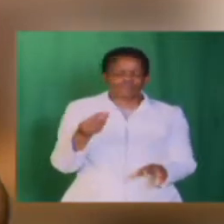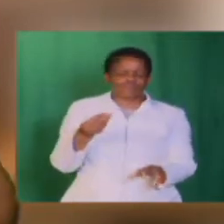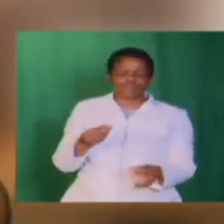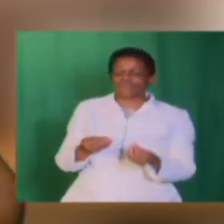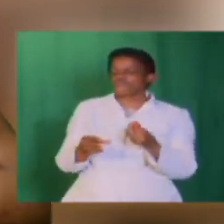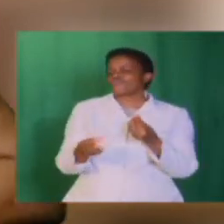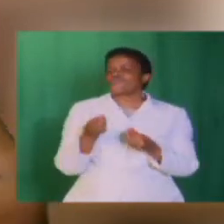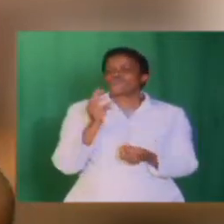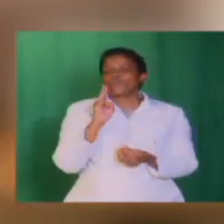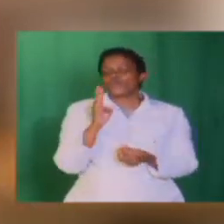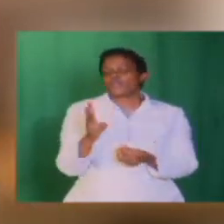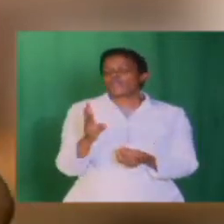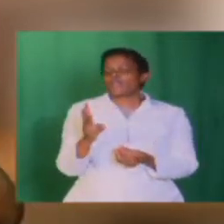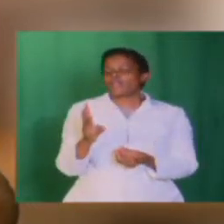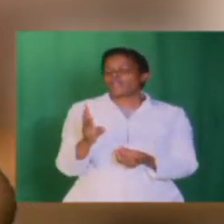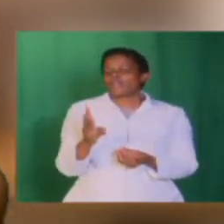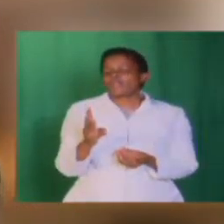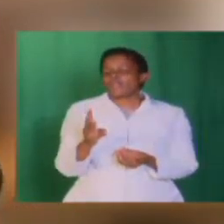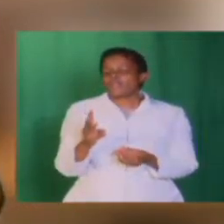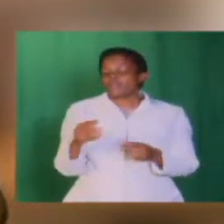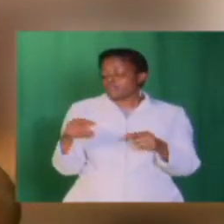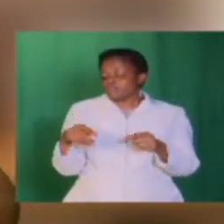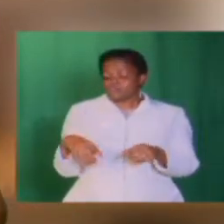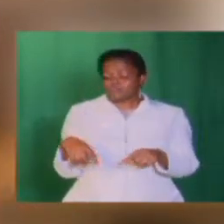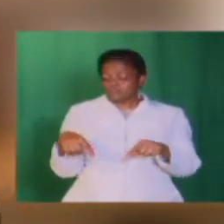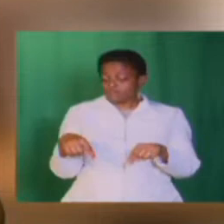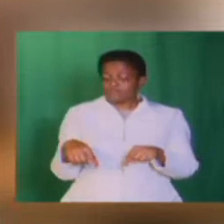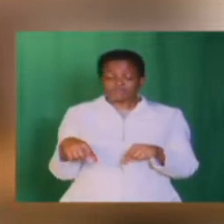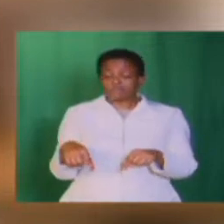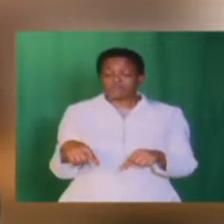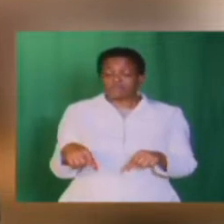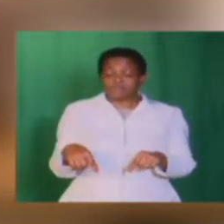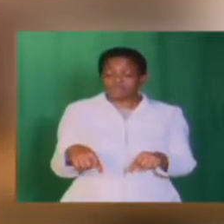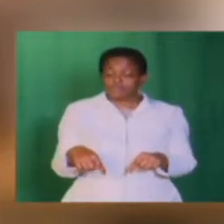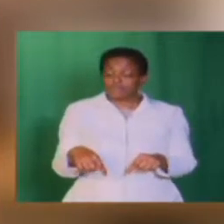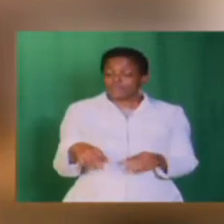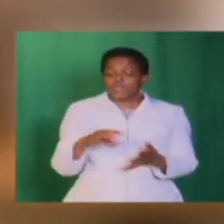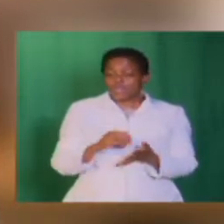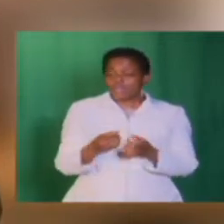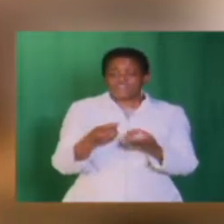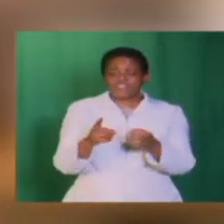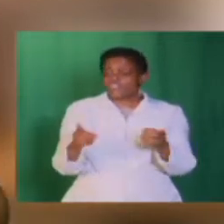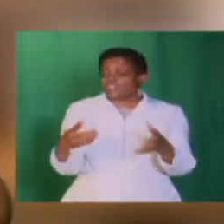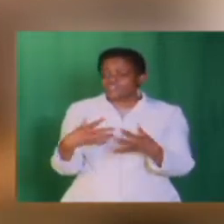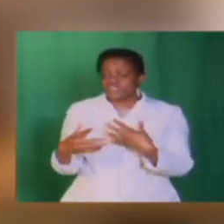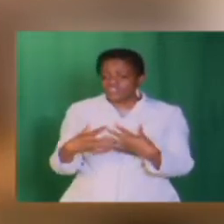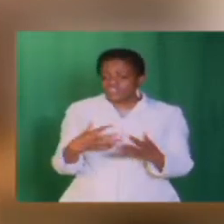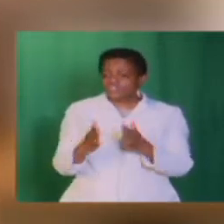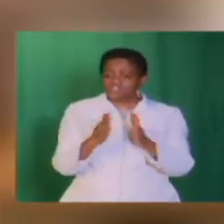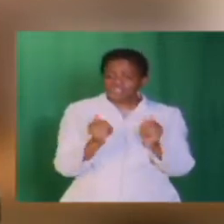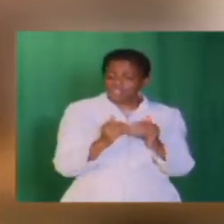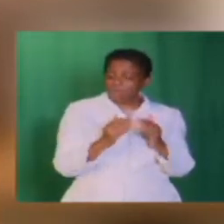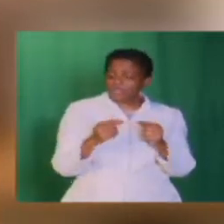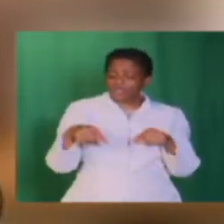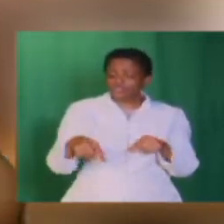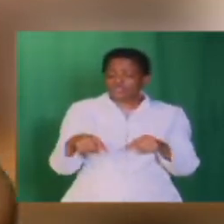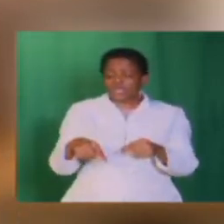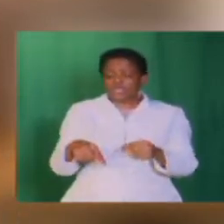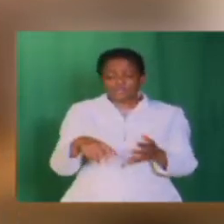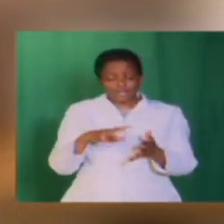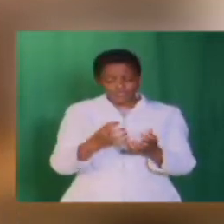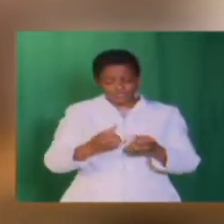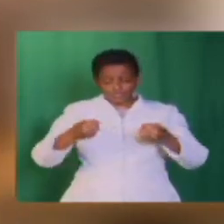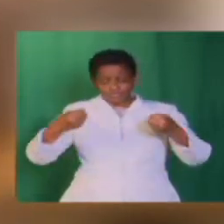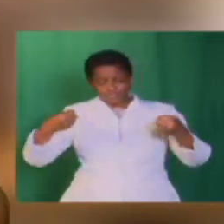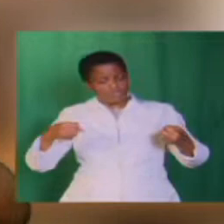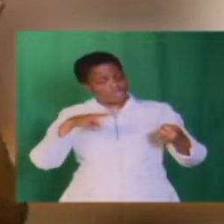our days we are having a lot of discourses that have risen in our society. Read the newspapers. Find out what is